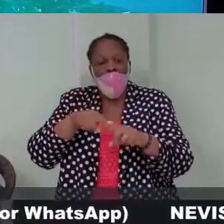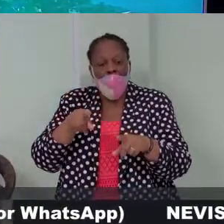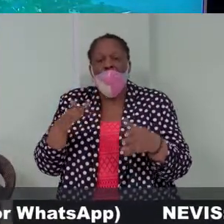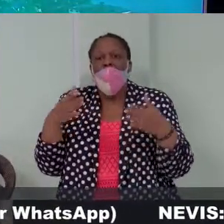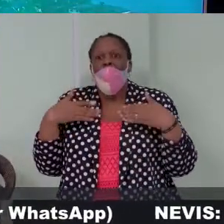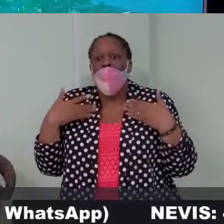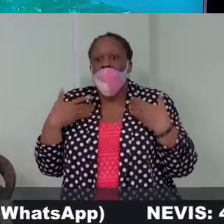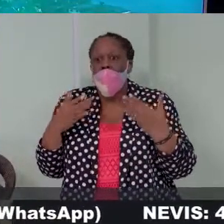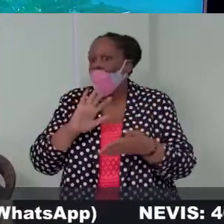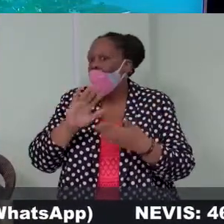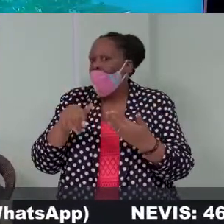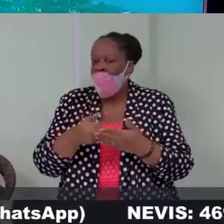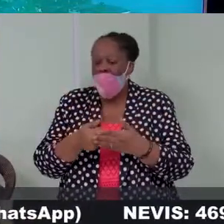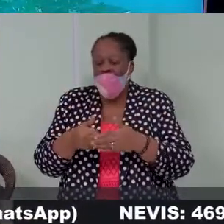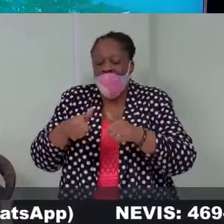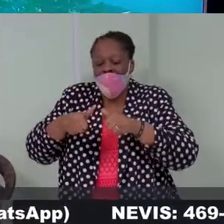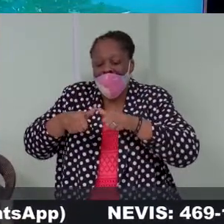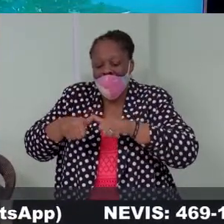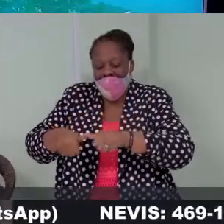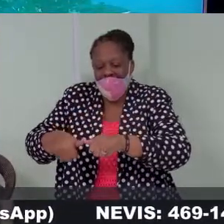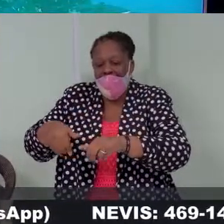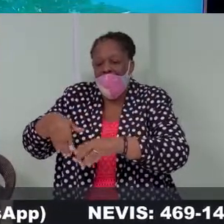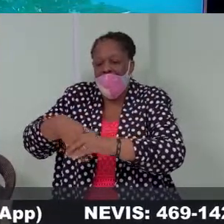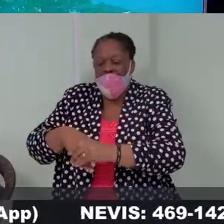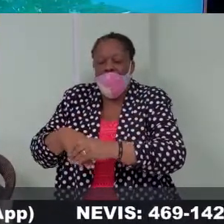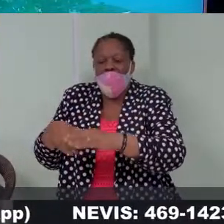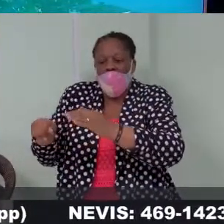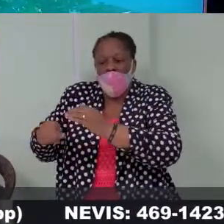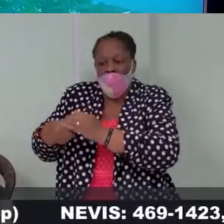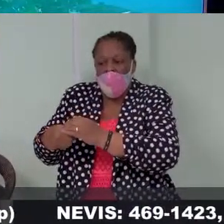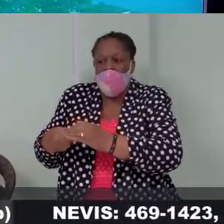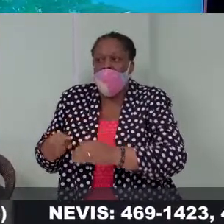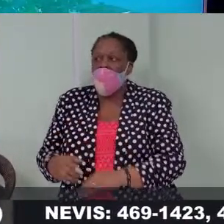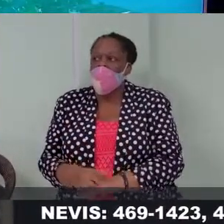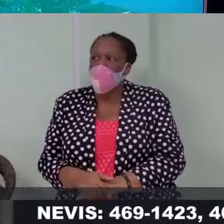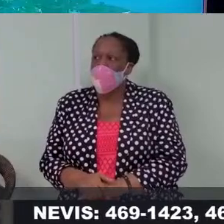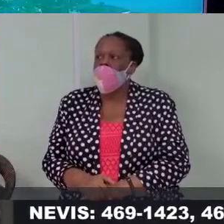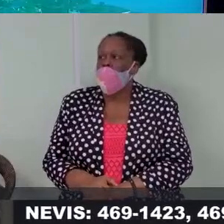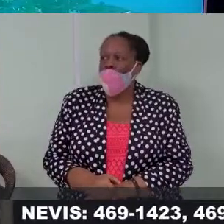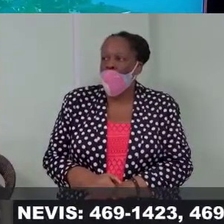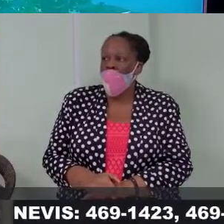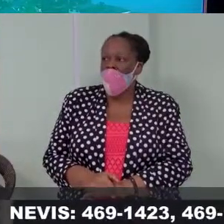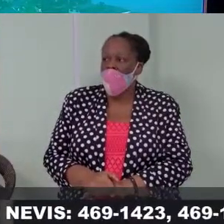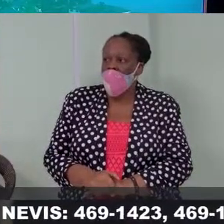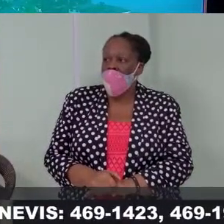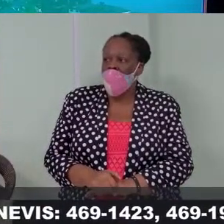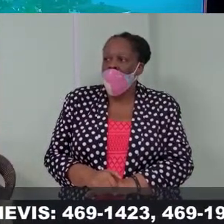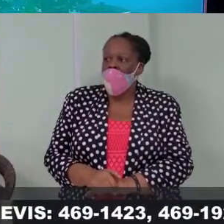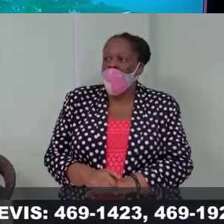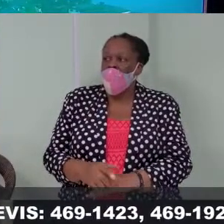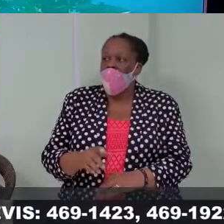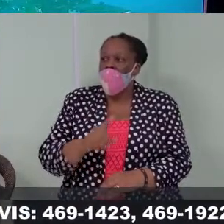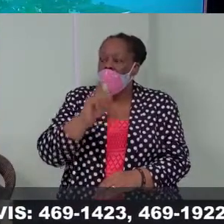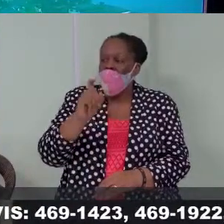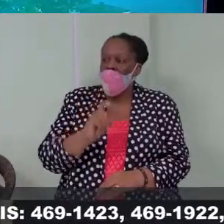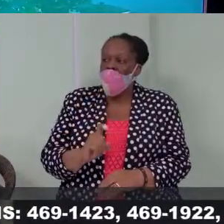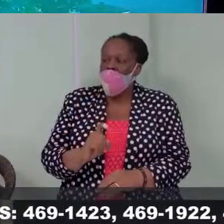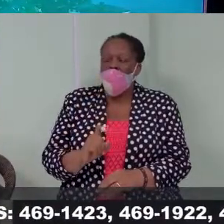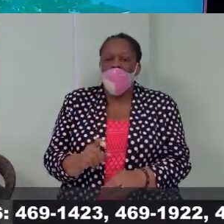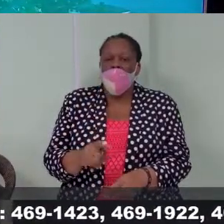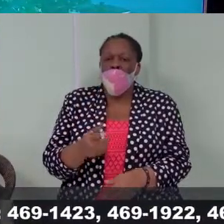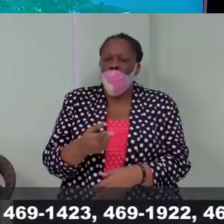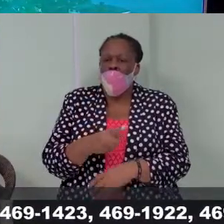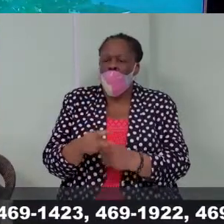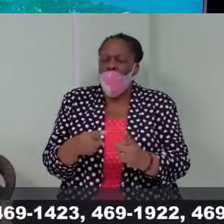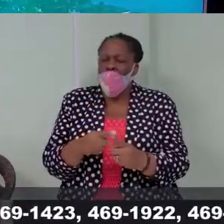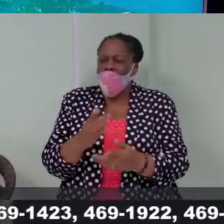Somebody asked a very basic question as well. When someone is diagnosed with the